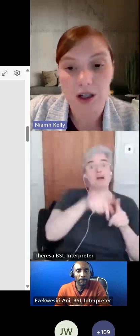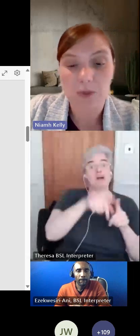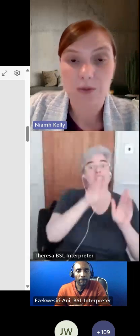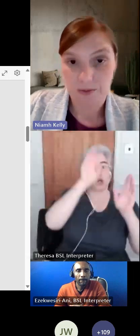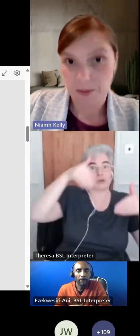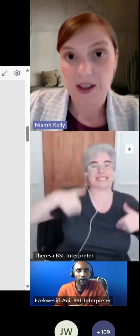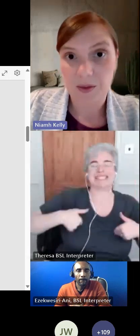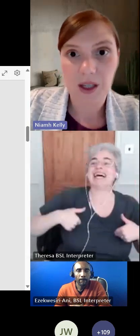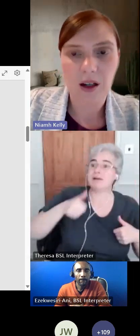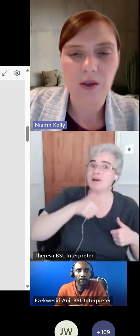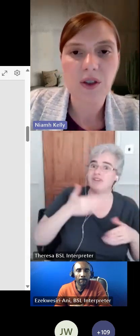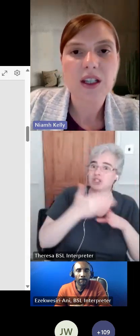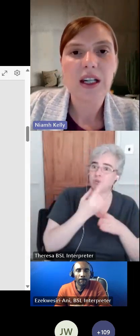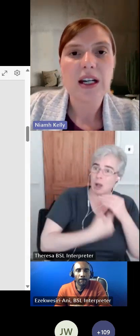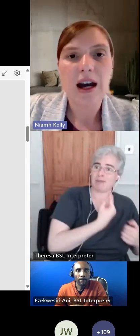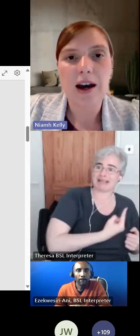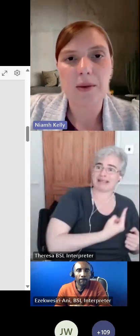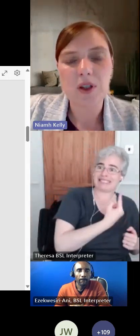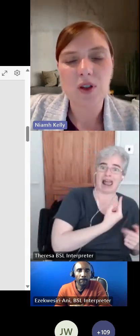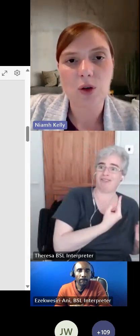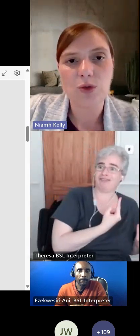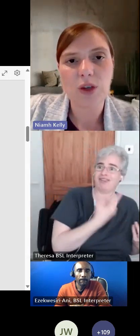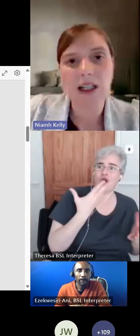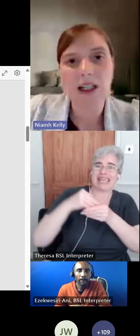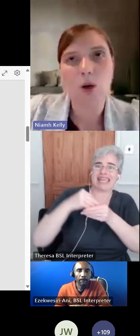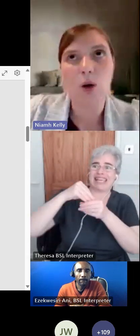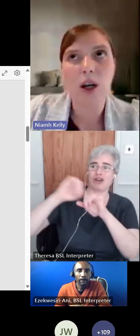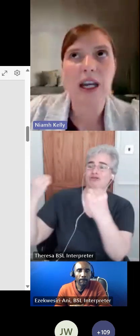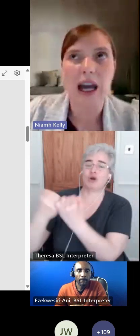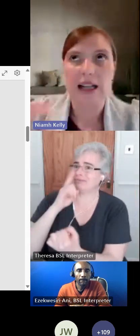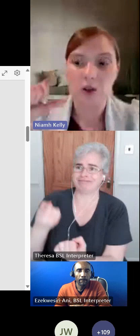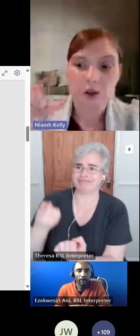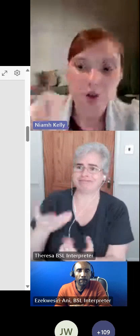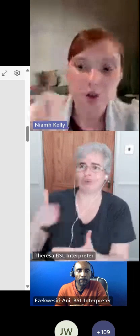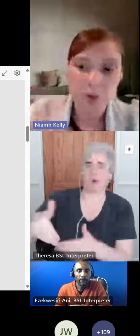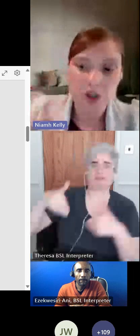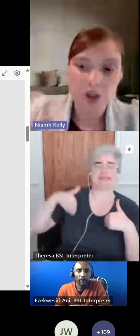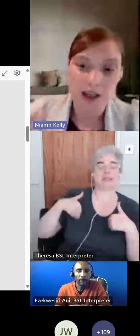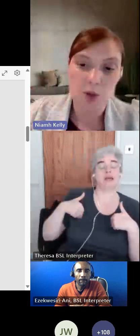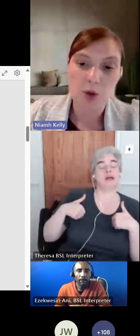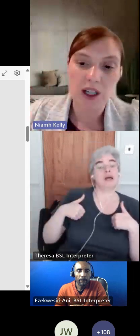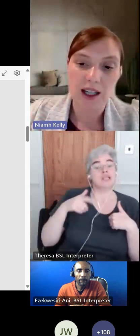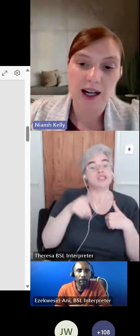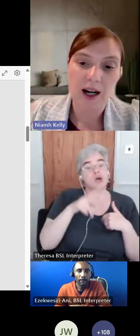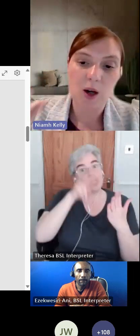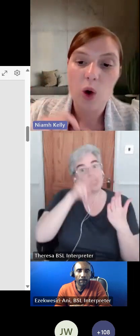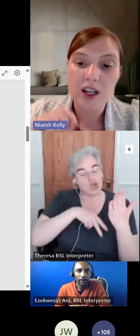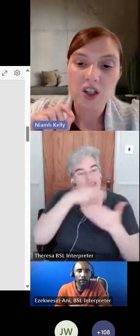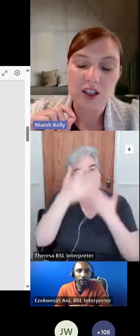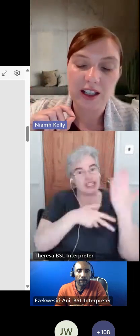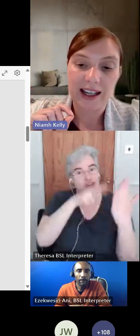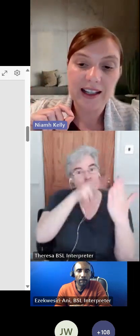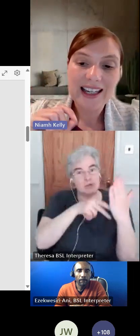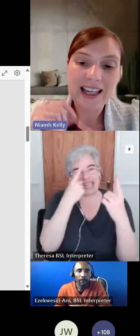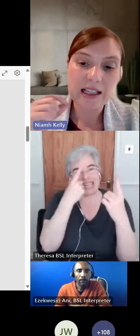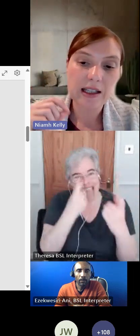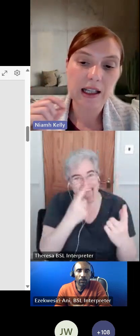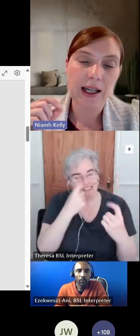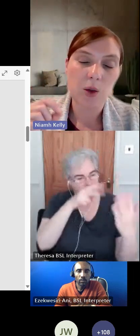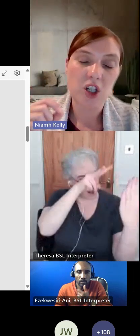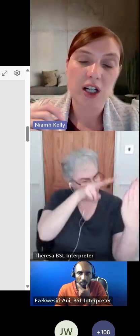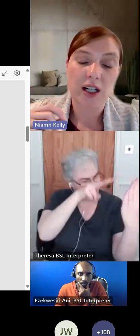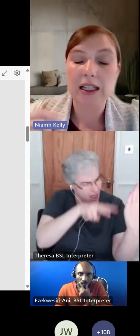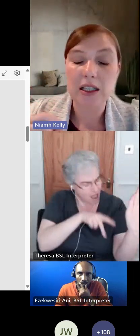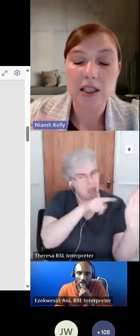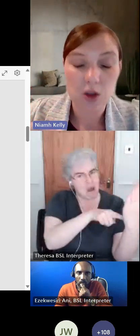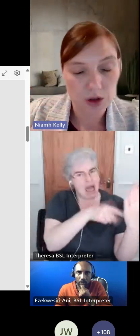prefer to work by themselves. So really looking at the description that you're putting there and questioning, is